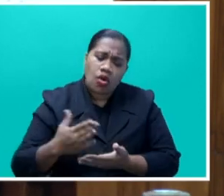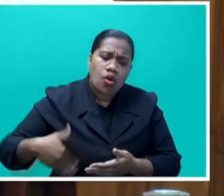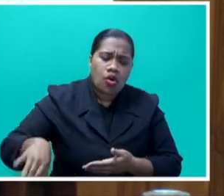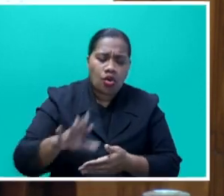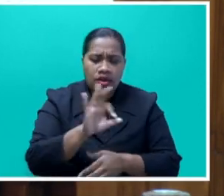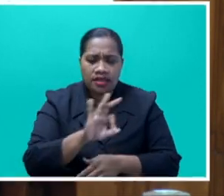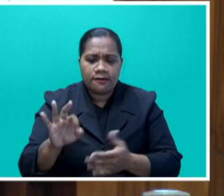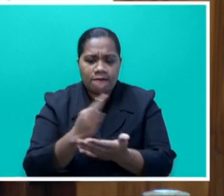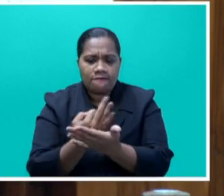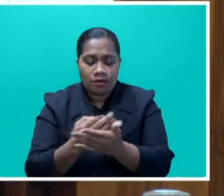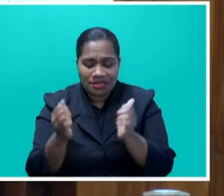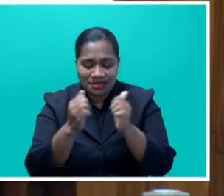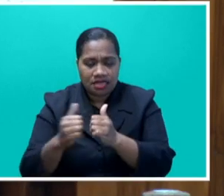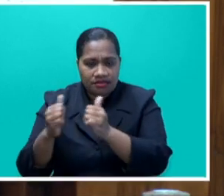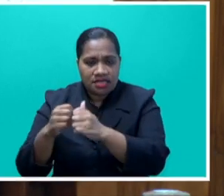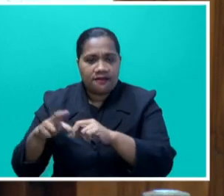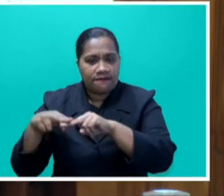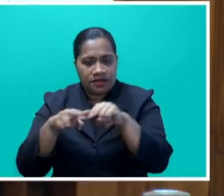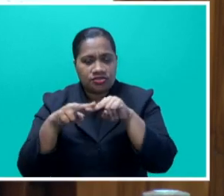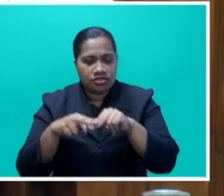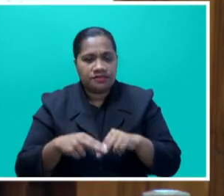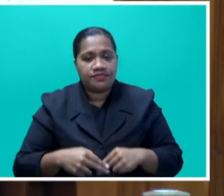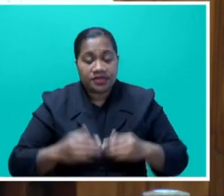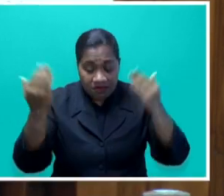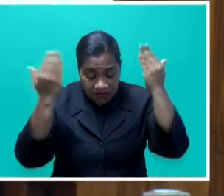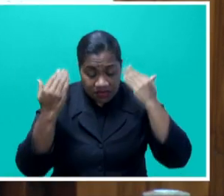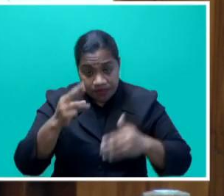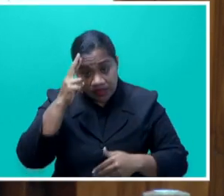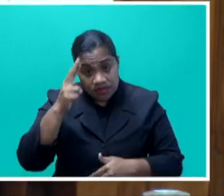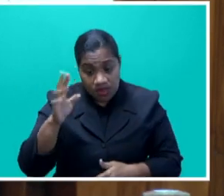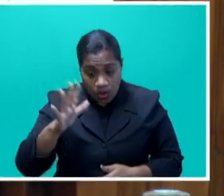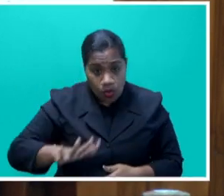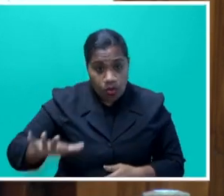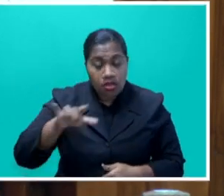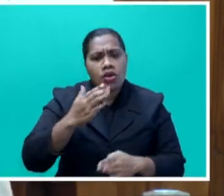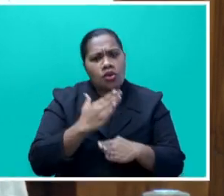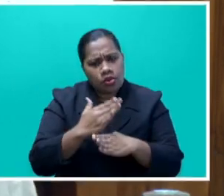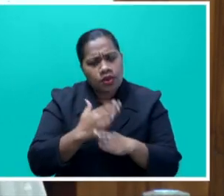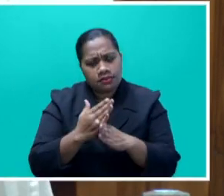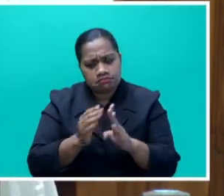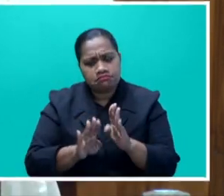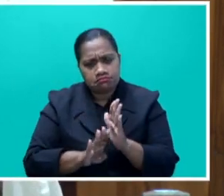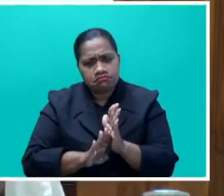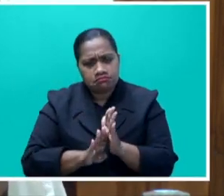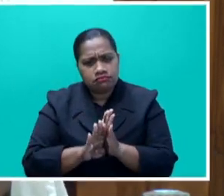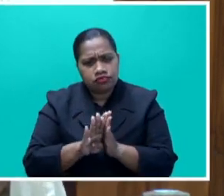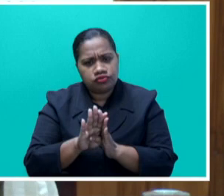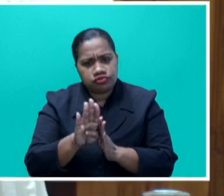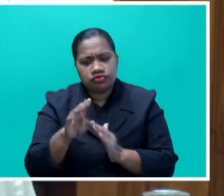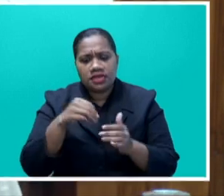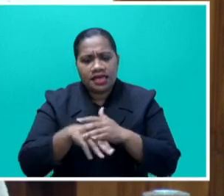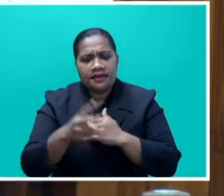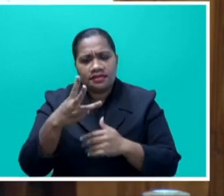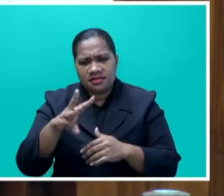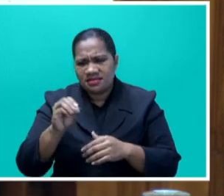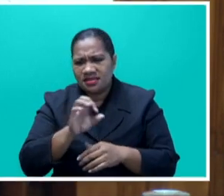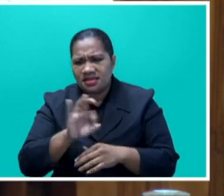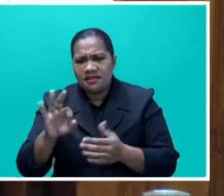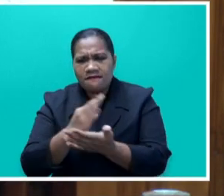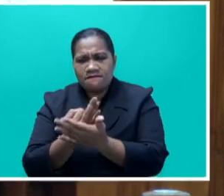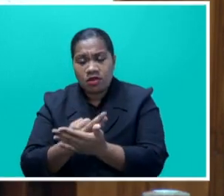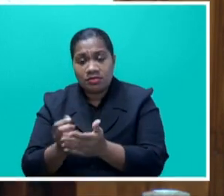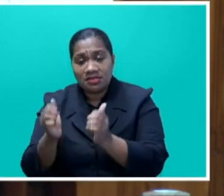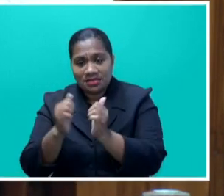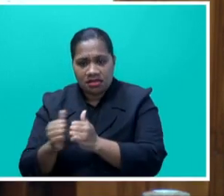Fiji. Mr. Speaker, sir, all in all, work is progressing well in 13 informal settlements, and yet